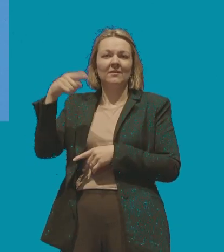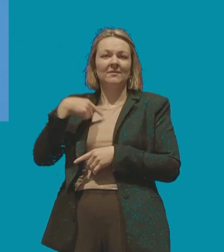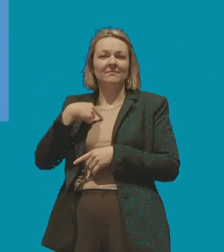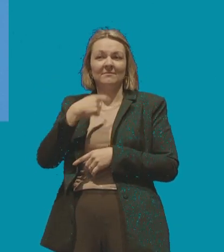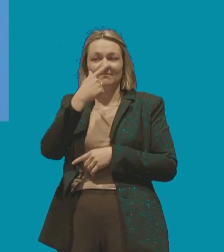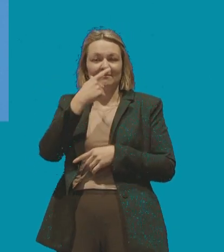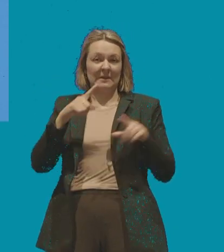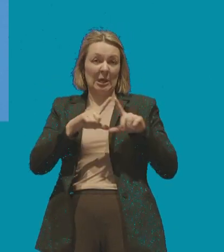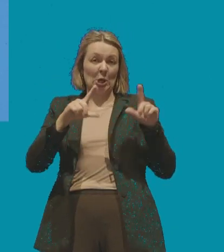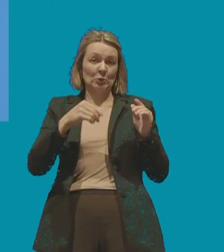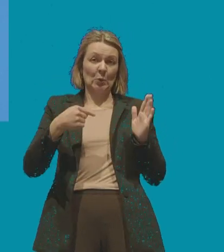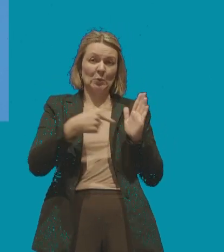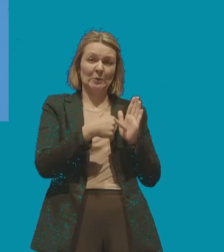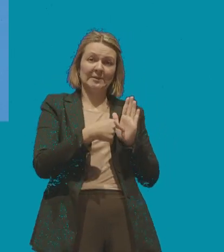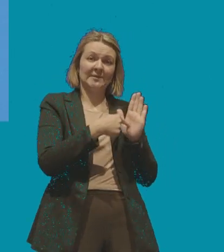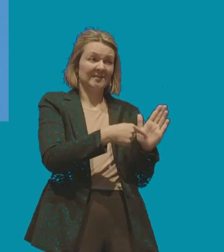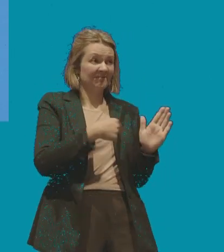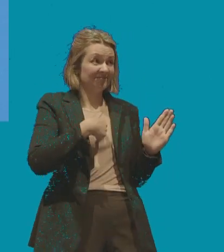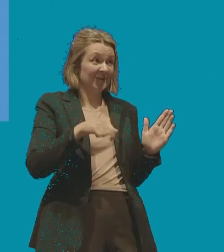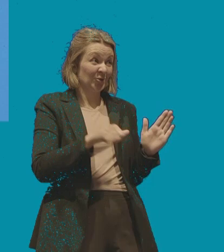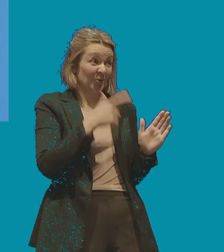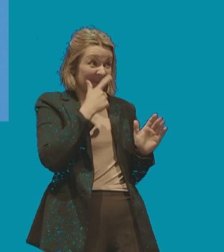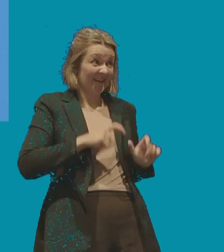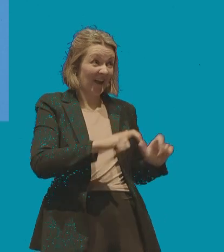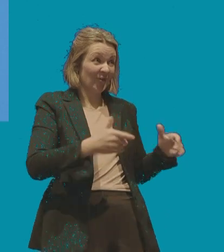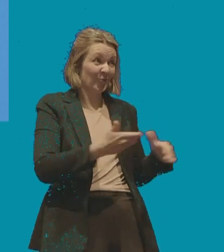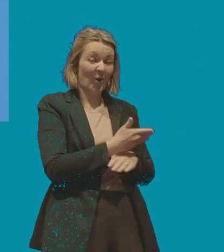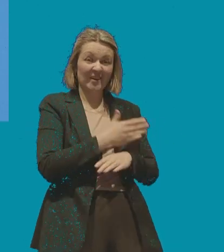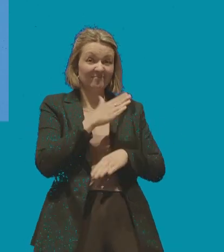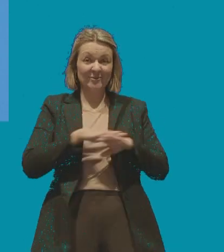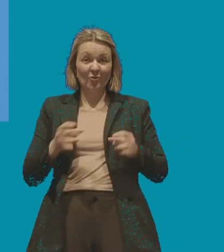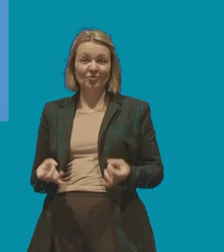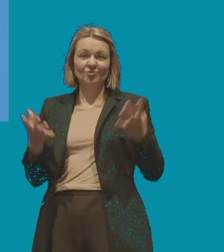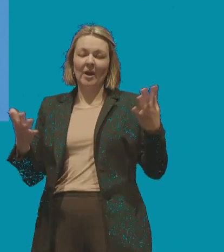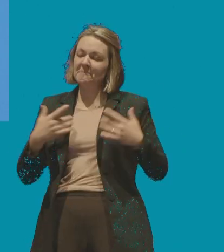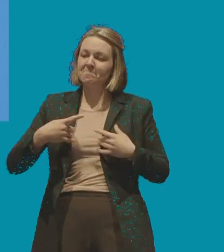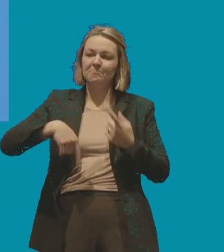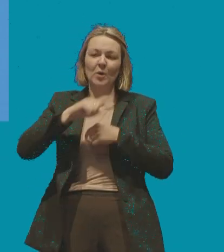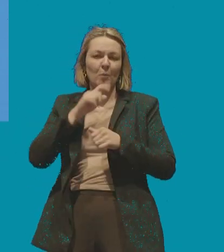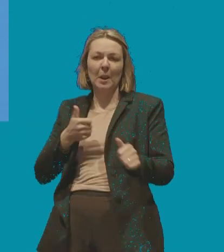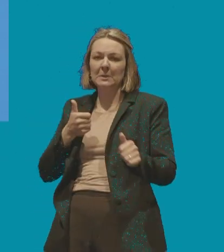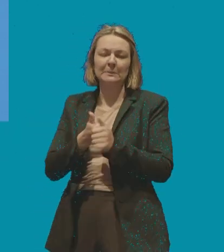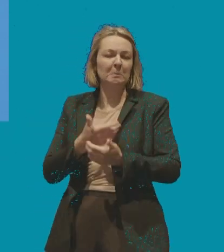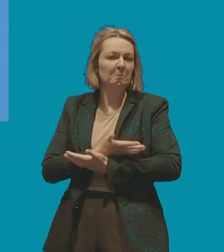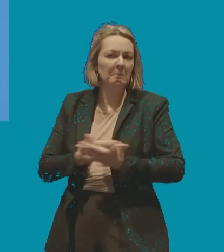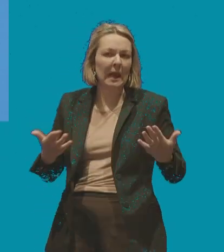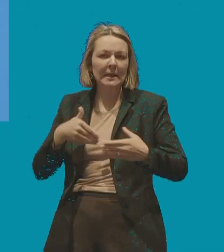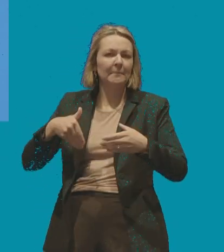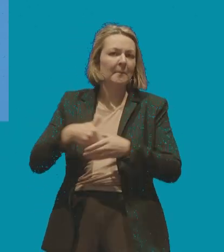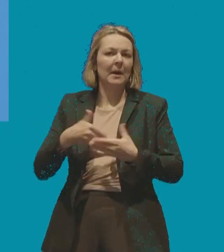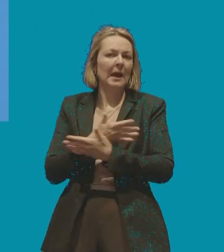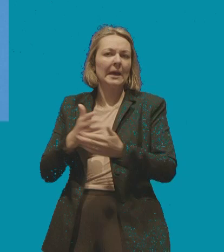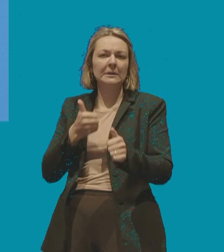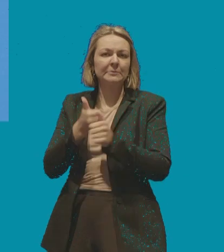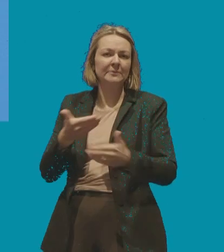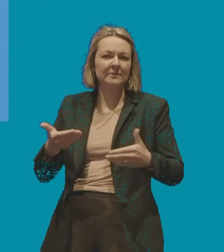notice requiring people to break their own picket lines, we will stand by the side of any worker and any union in the firing line. We'll stand by you with your